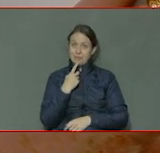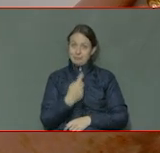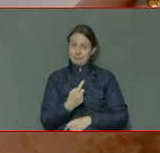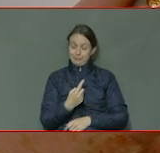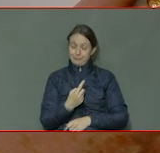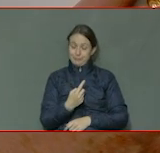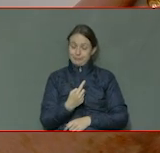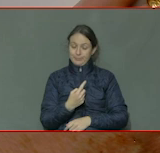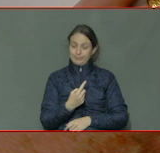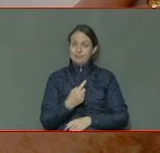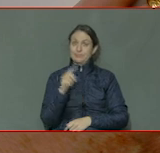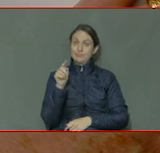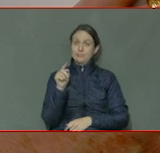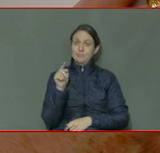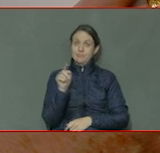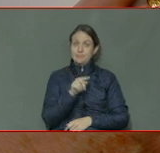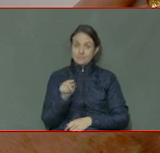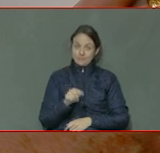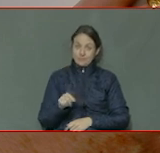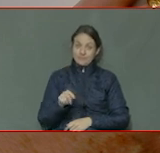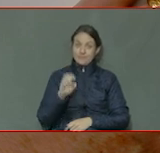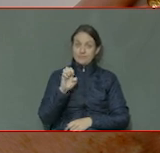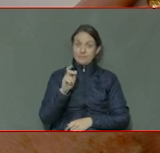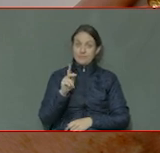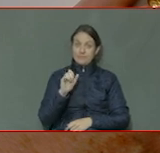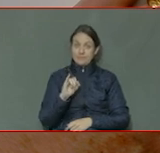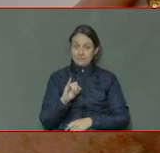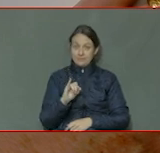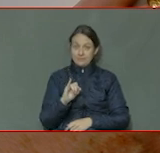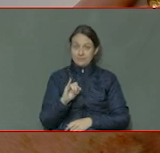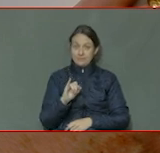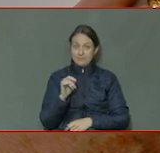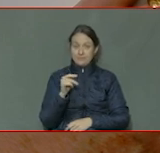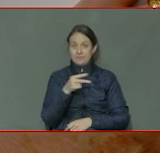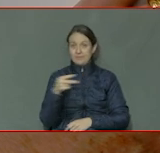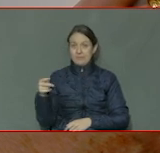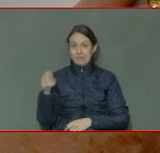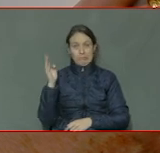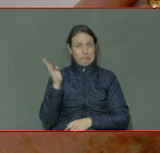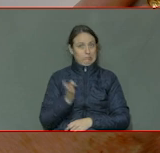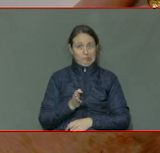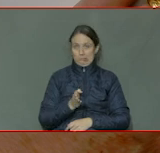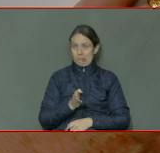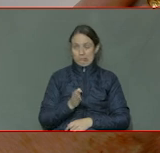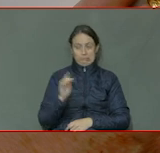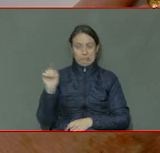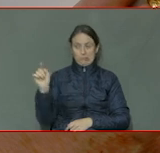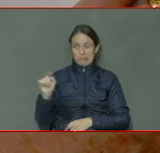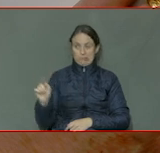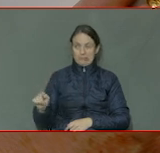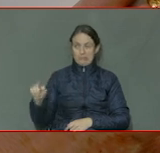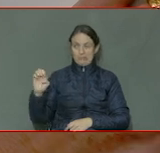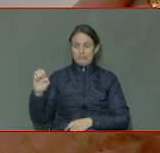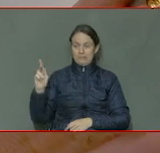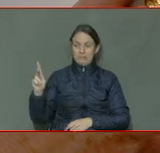the sigma EKI is not equal to sigma EK